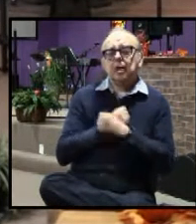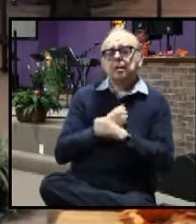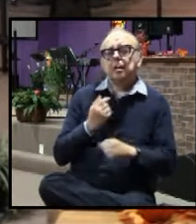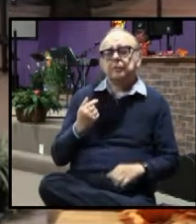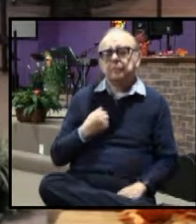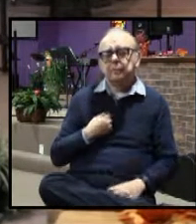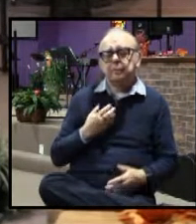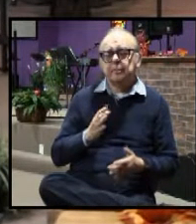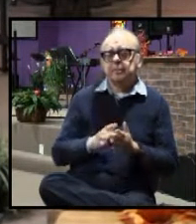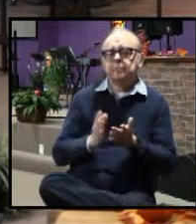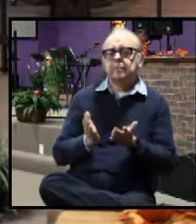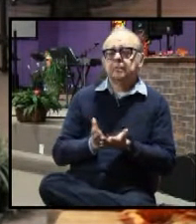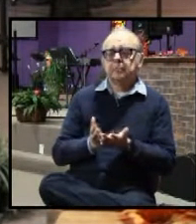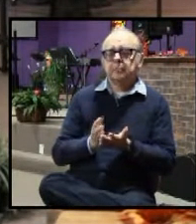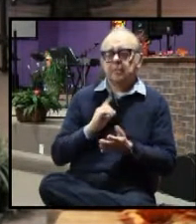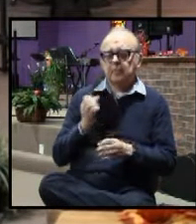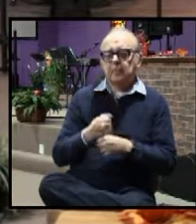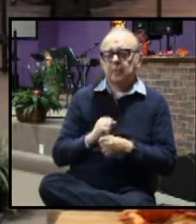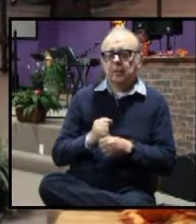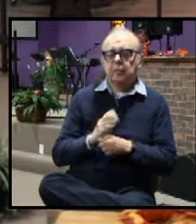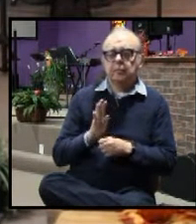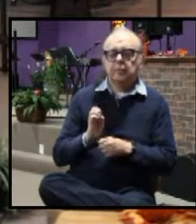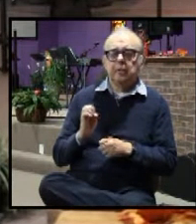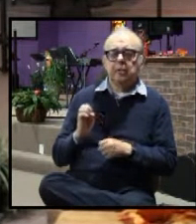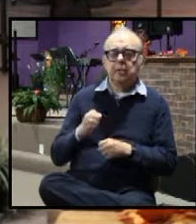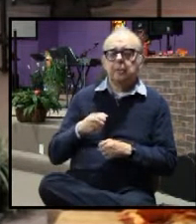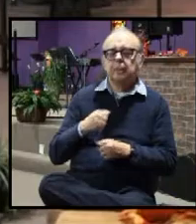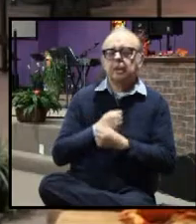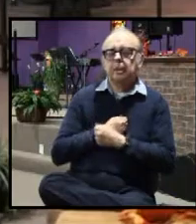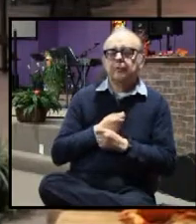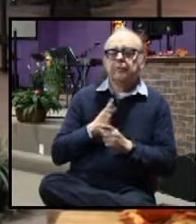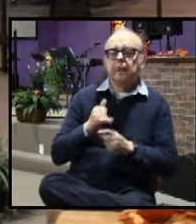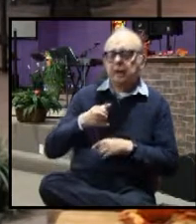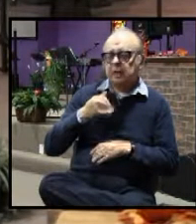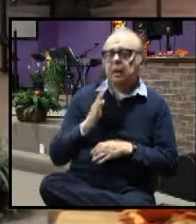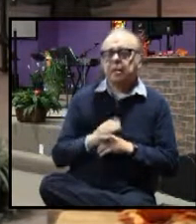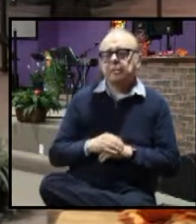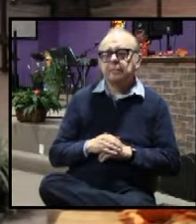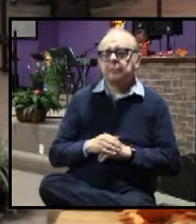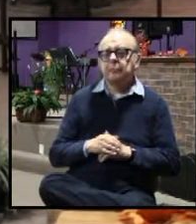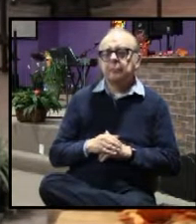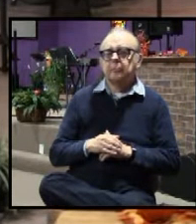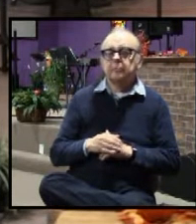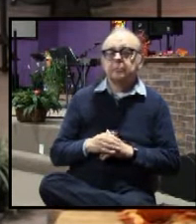God loves me. And the Bible says that you were created to be loved by God.